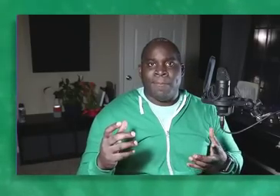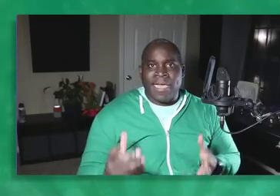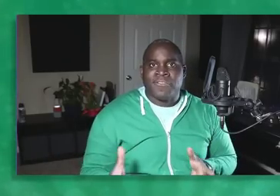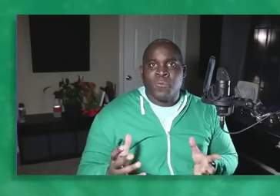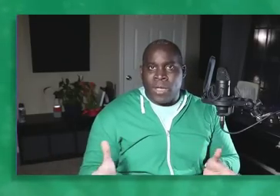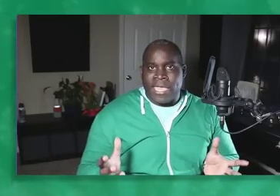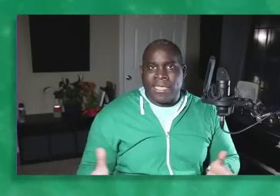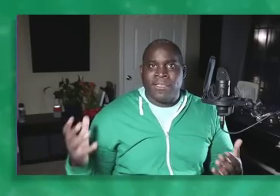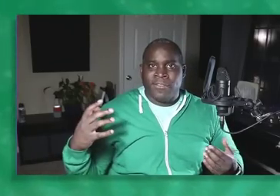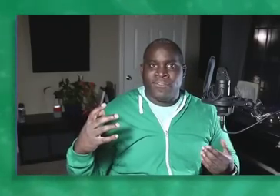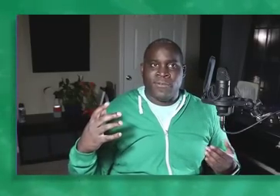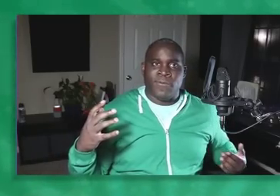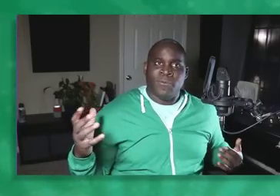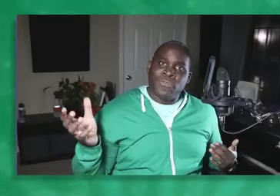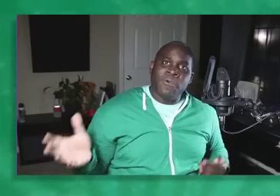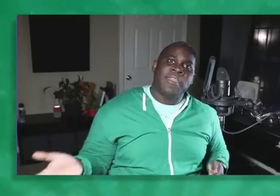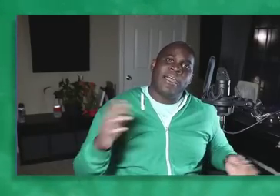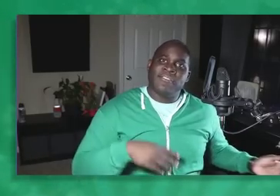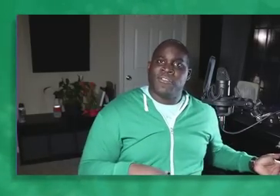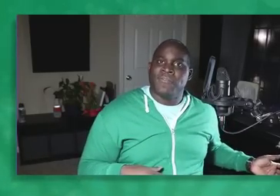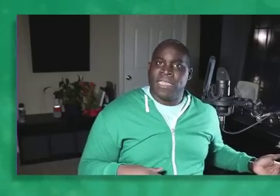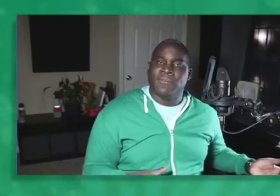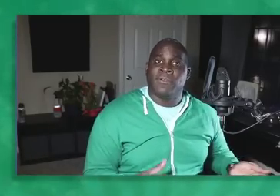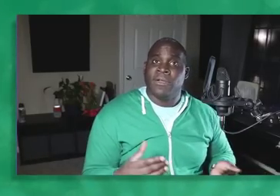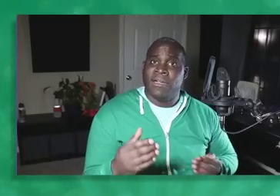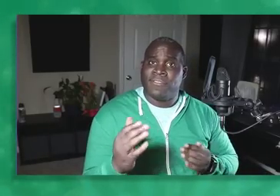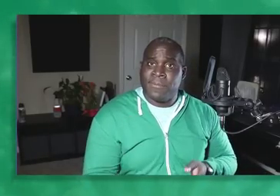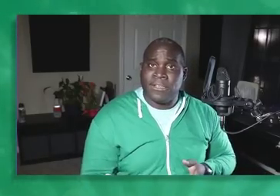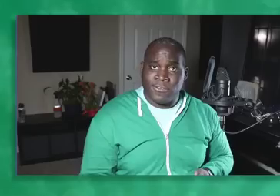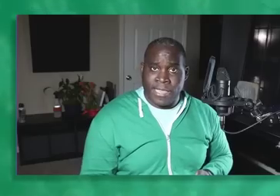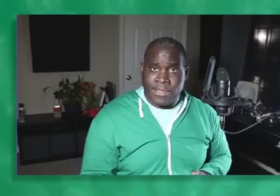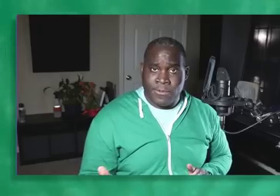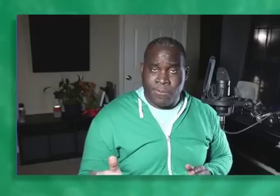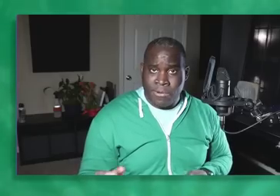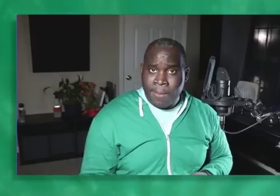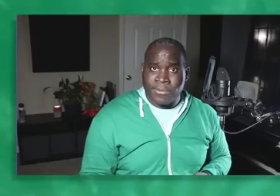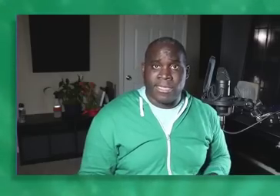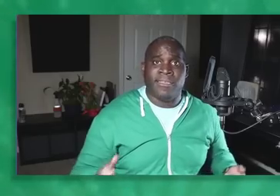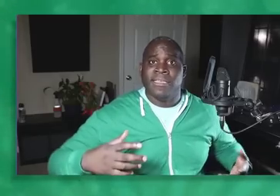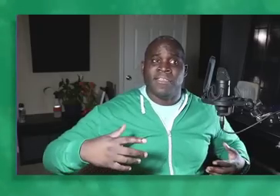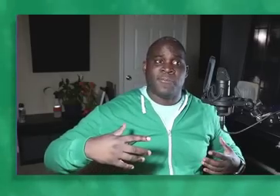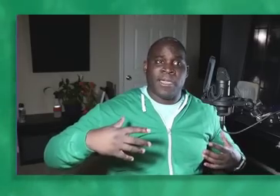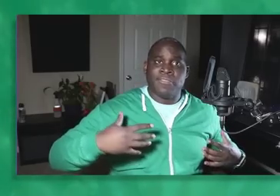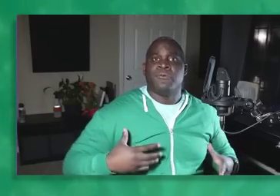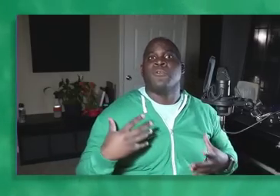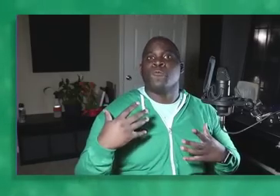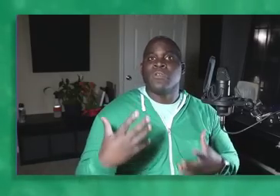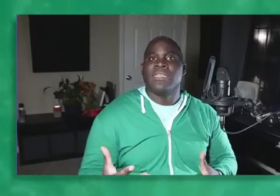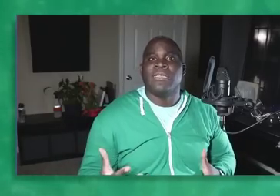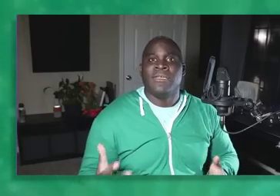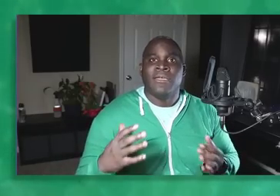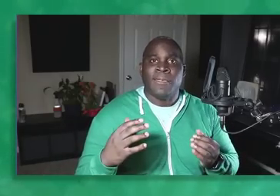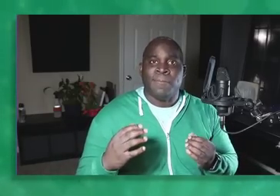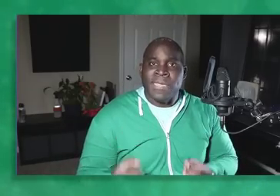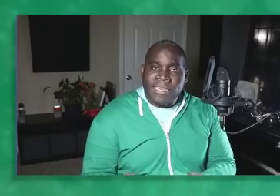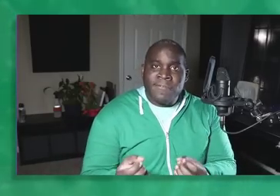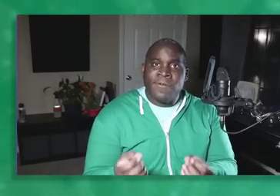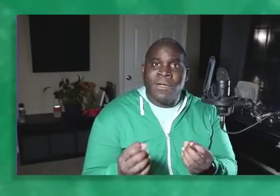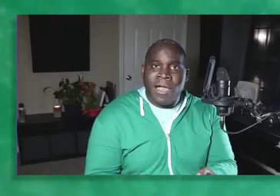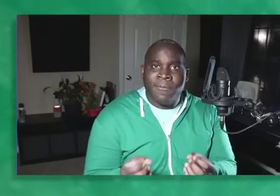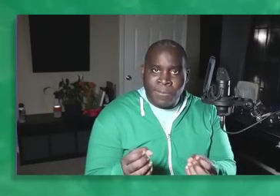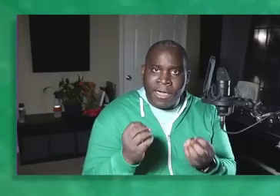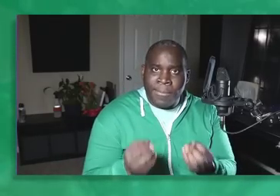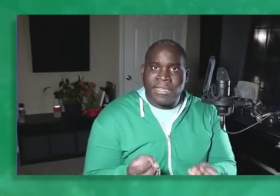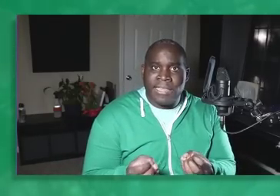And the best way to throw the odds in your favor of someone understanding you properly is by throwing really